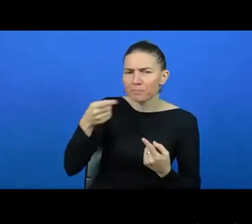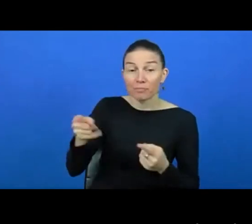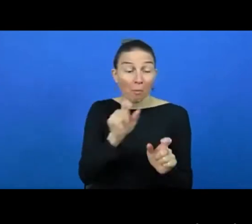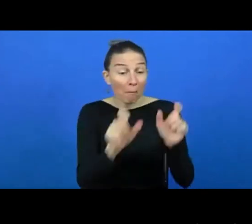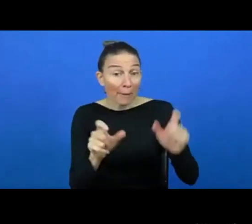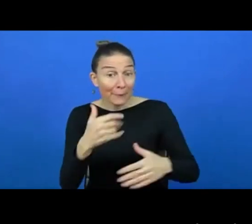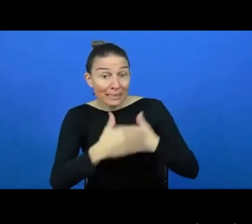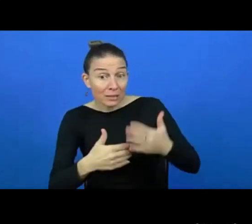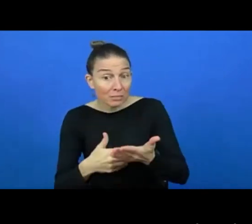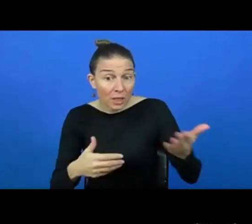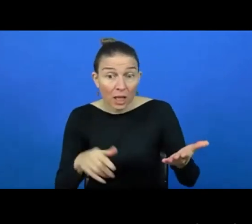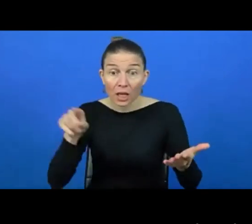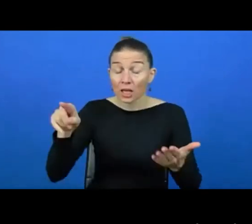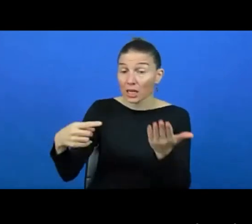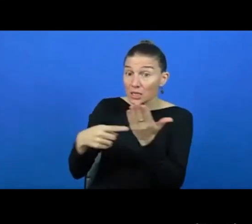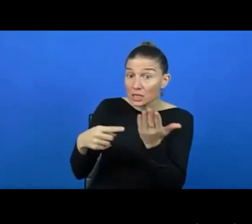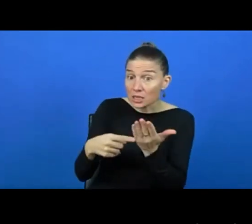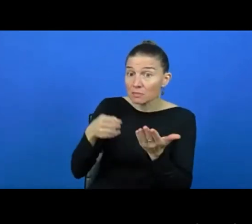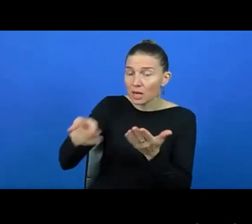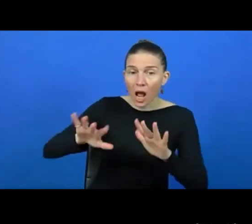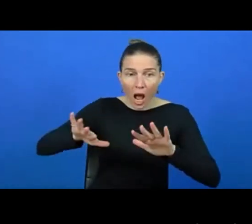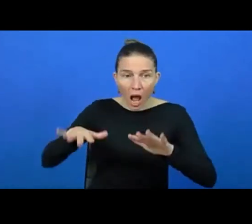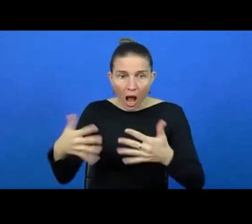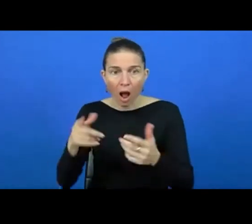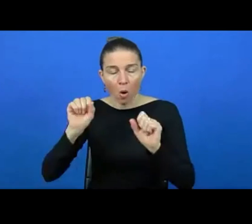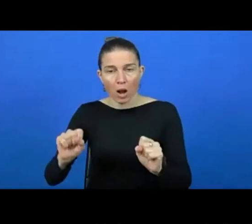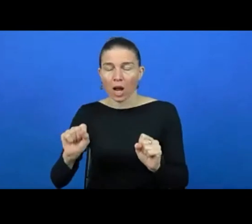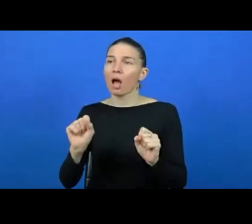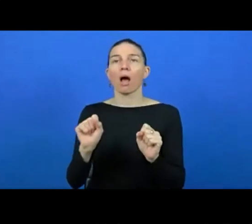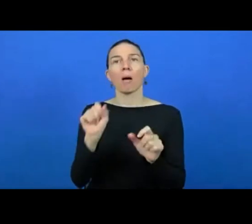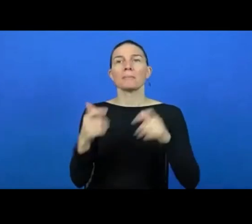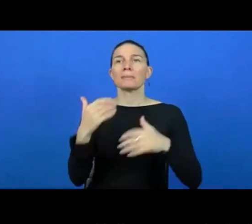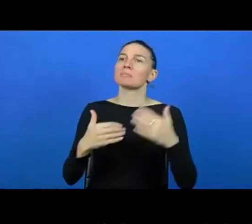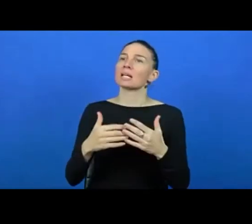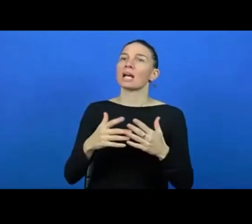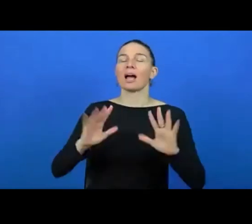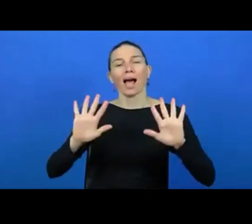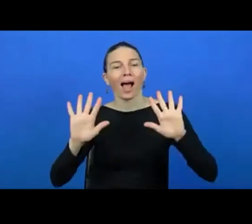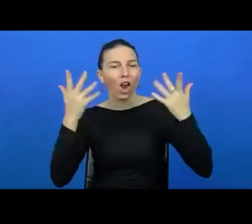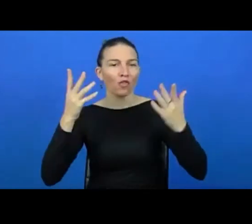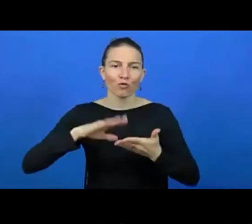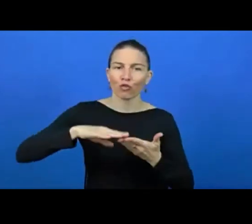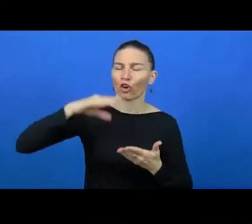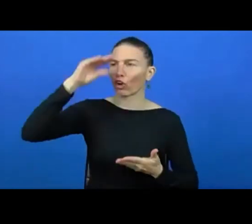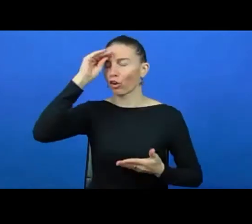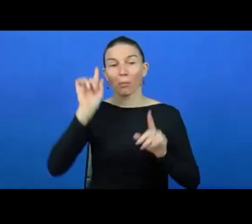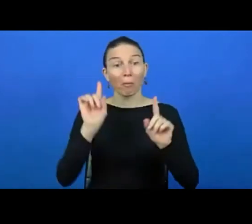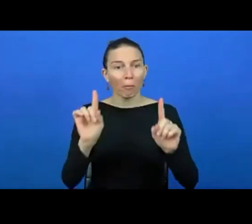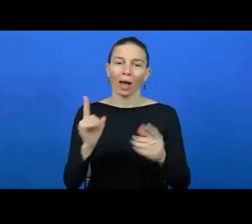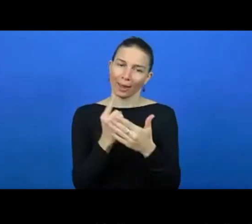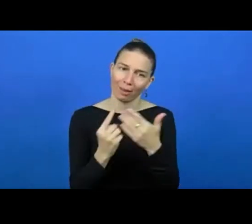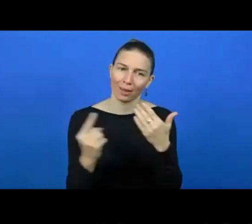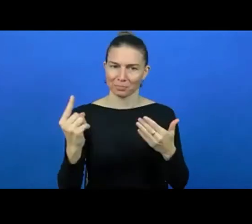live, learn, and earn independently. So before we get started, I just wanted to go through some